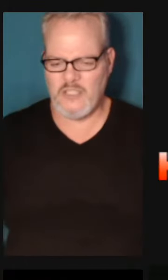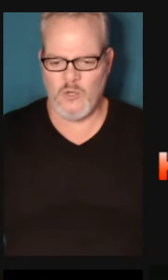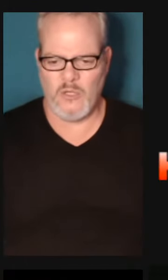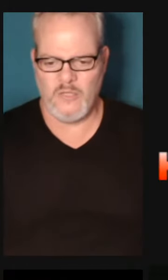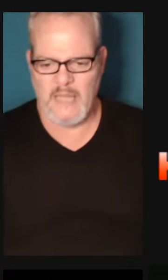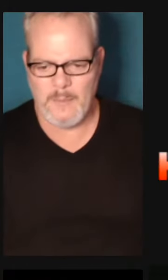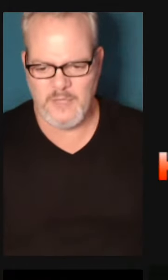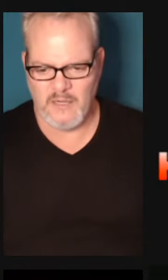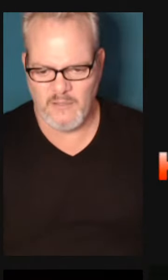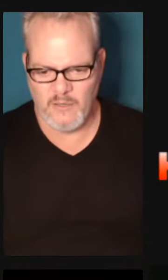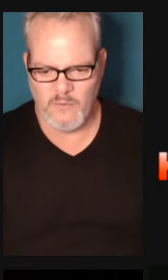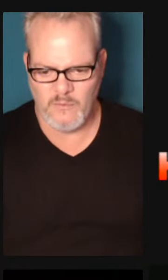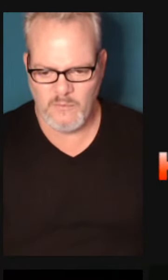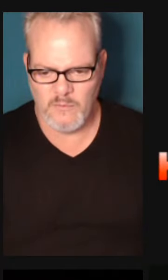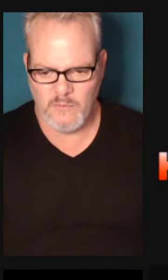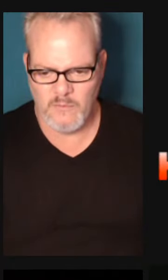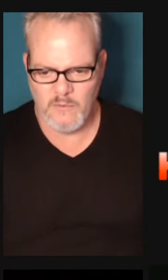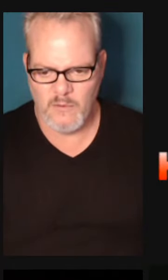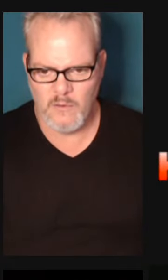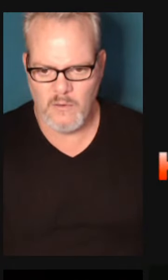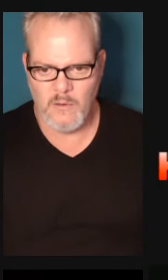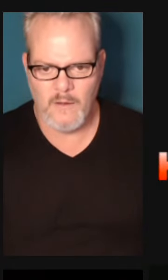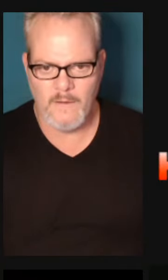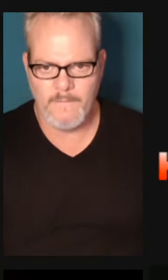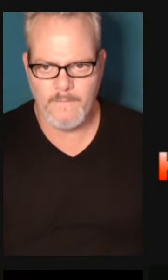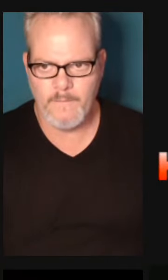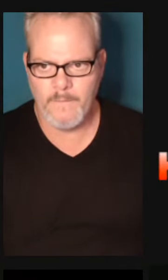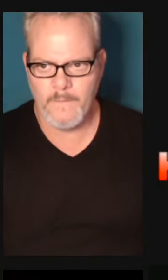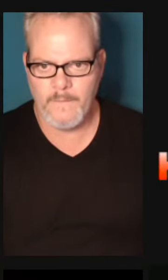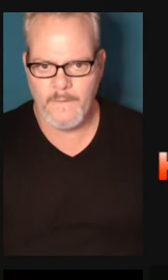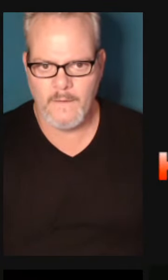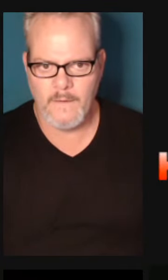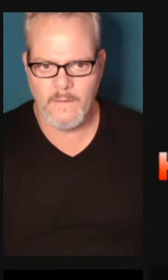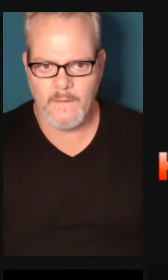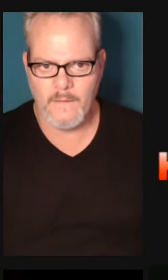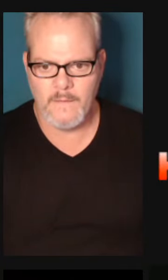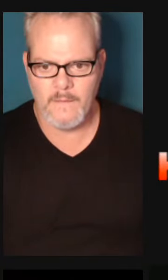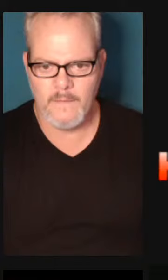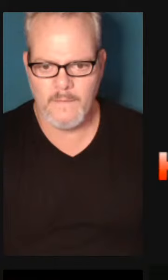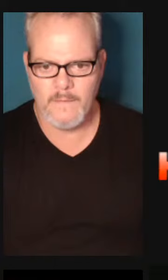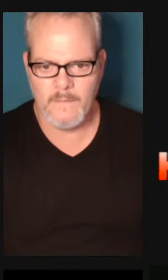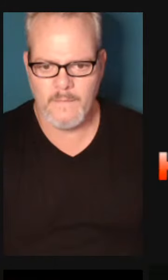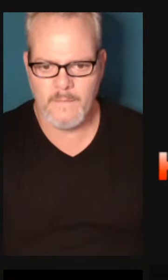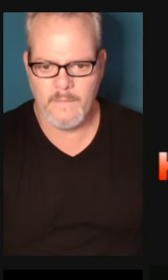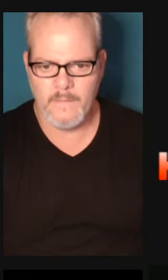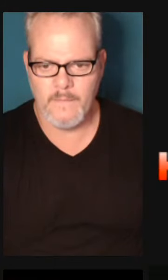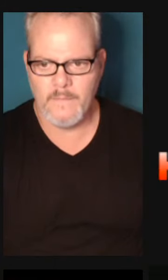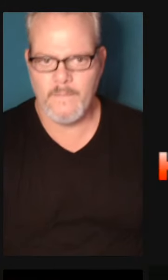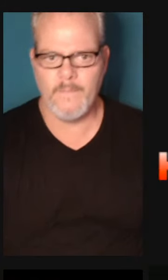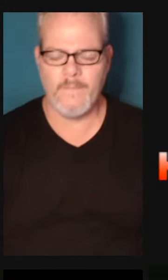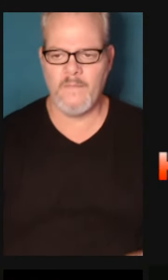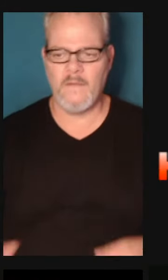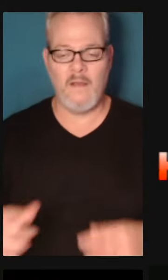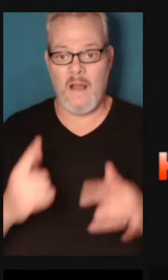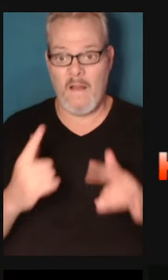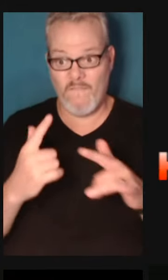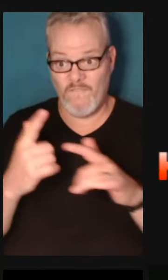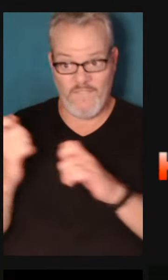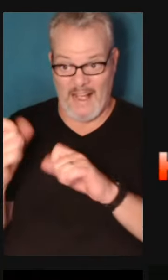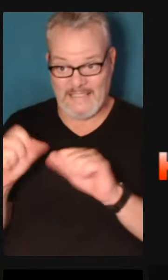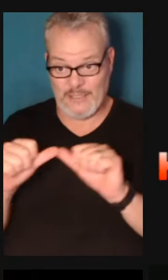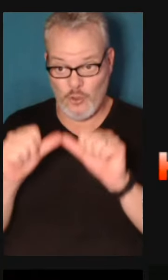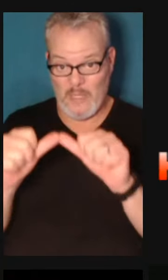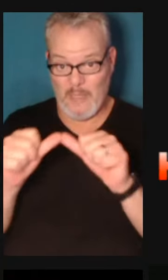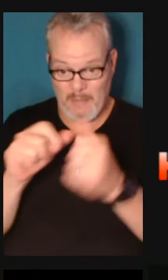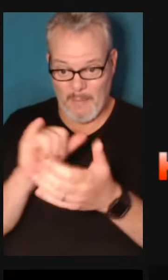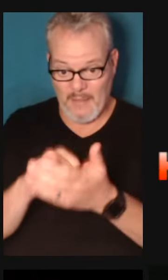without something changing before it gets to that point, and how fast can we keep up this rate? How long can we keep up this fast rate, is